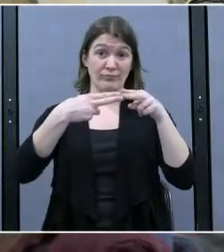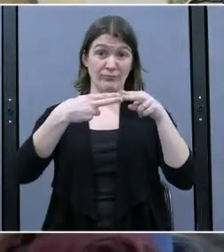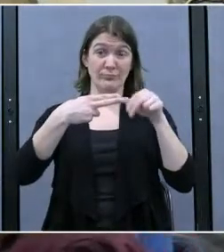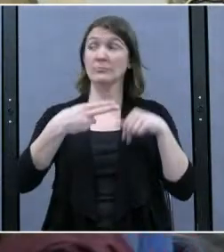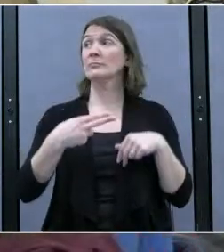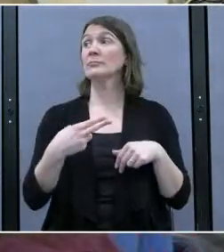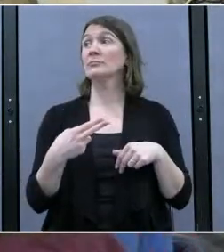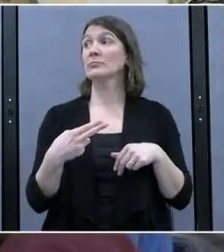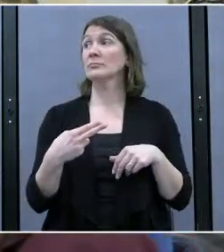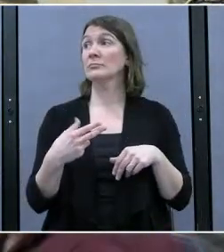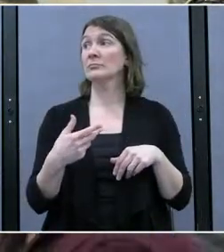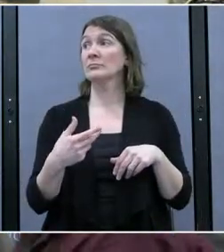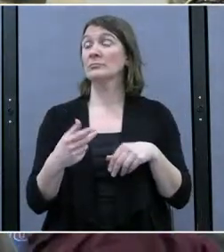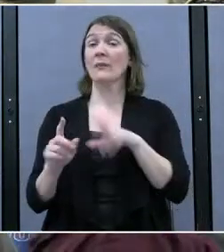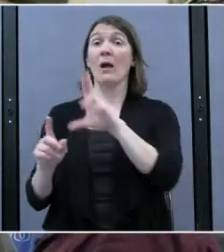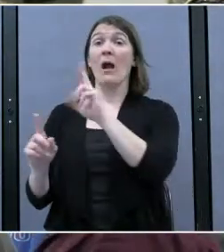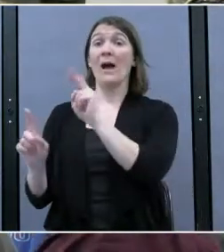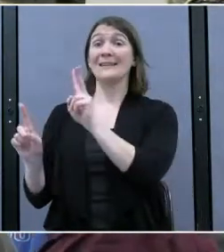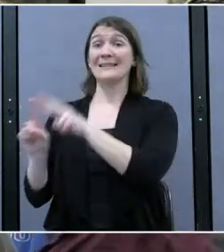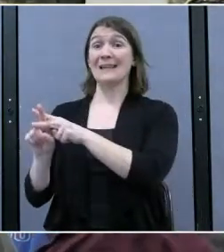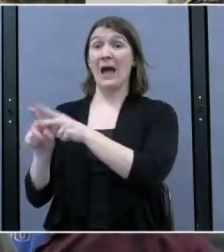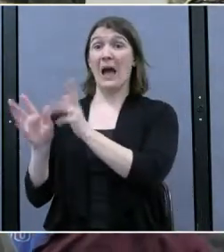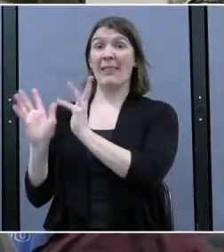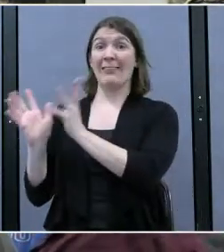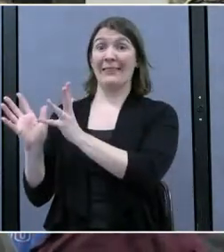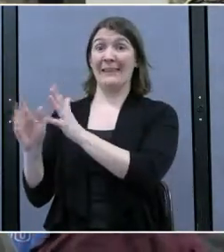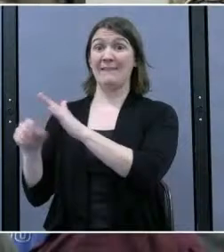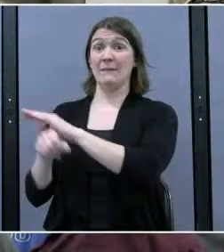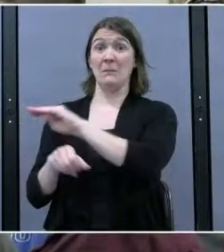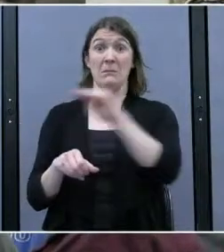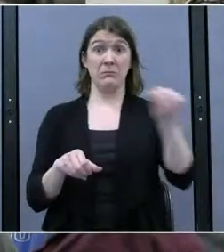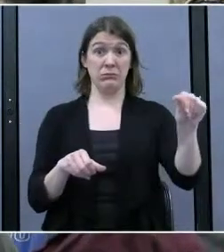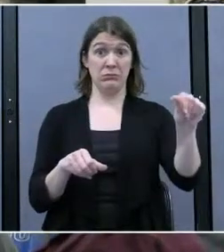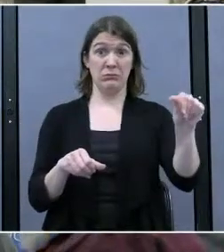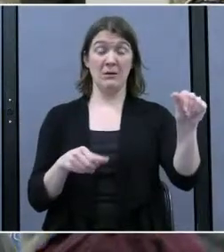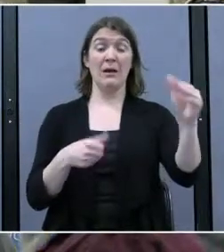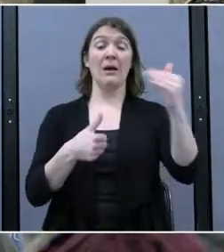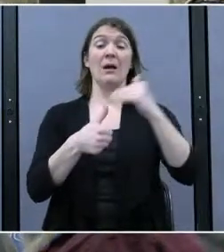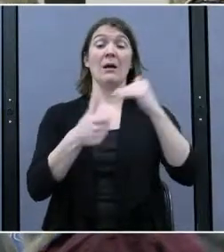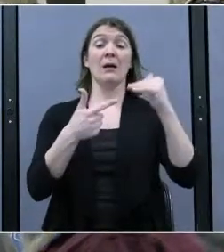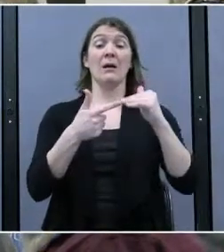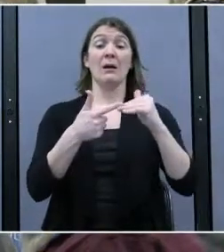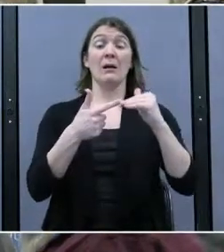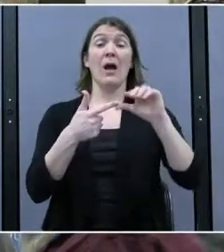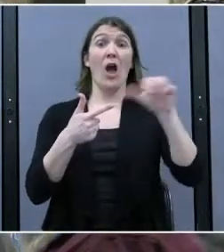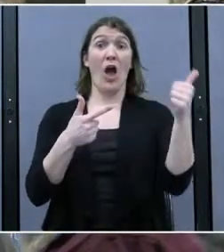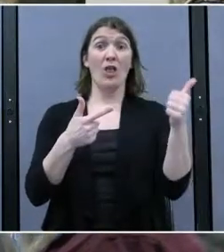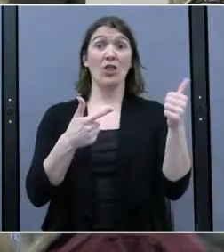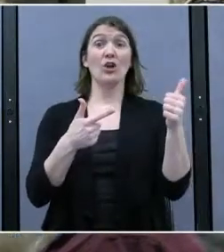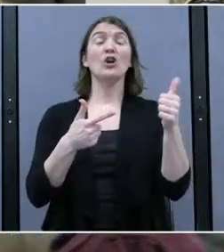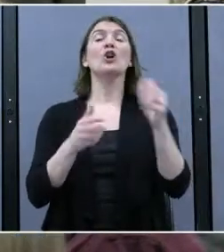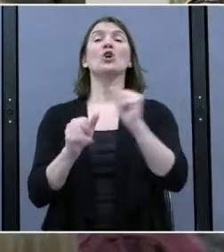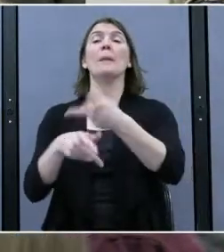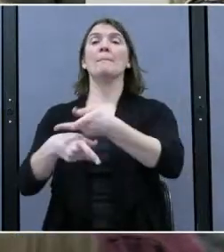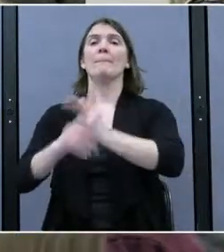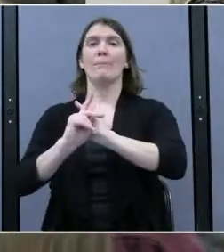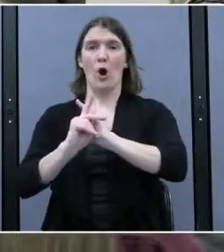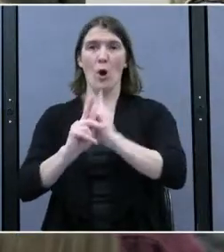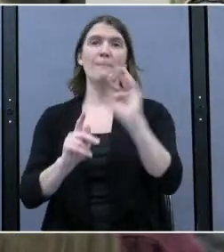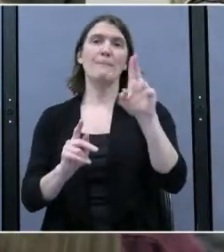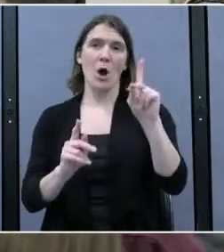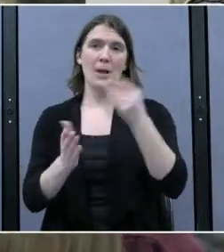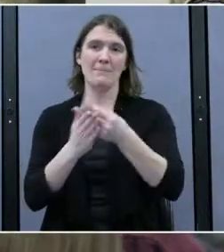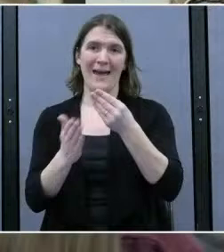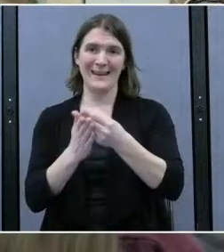And the unassigned fund balance would cover it, right? Then the second alternative is to borrow money through bonding to refund